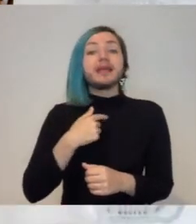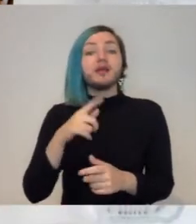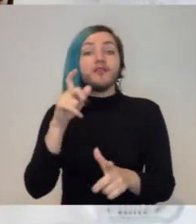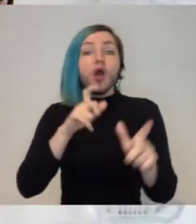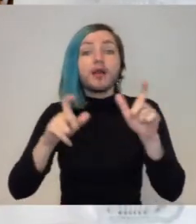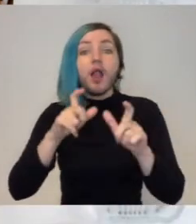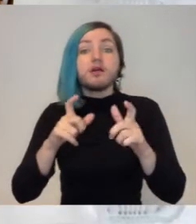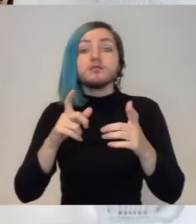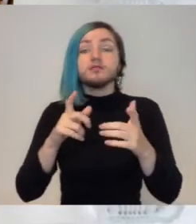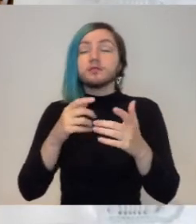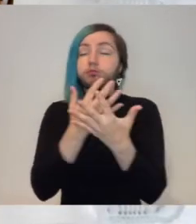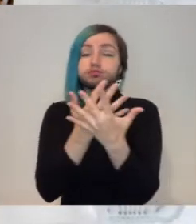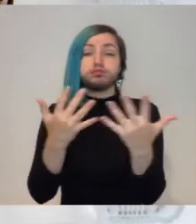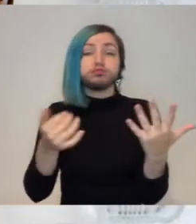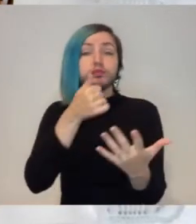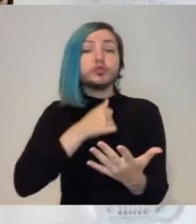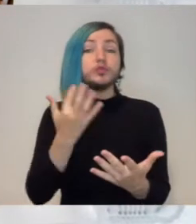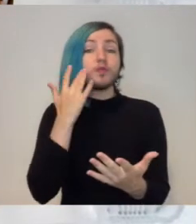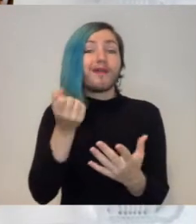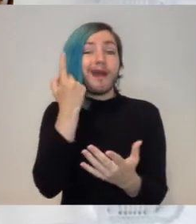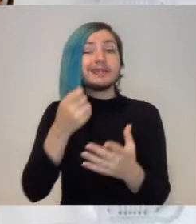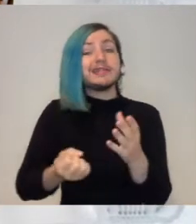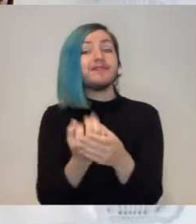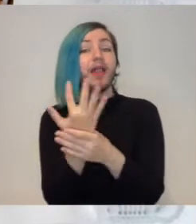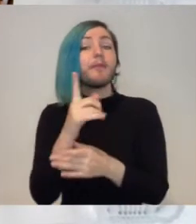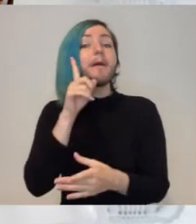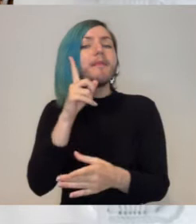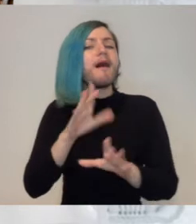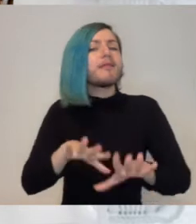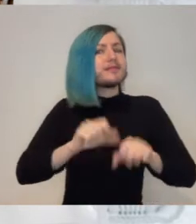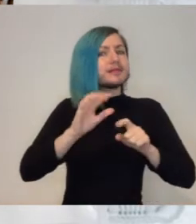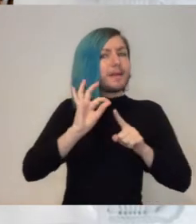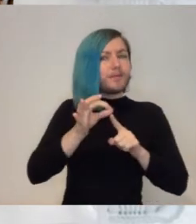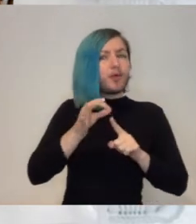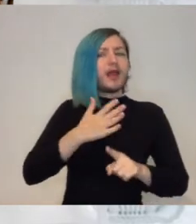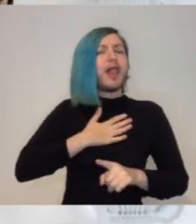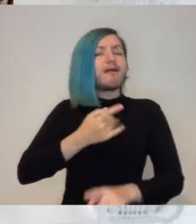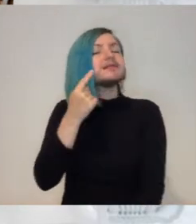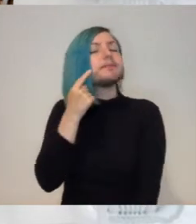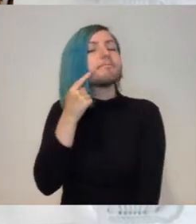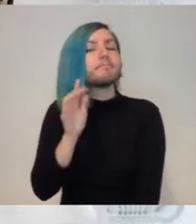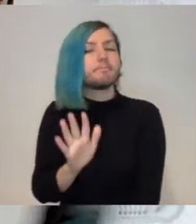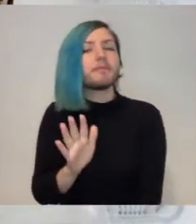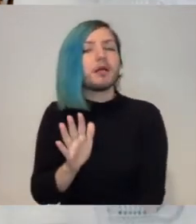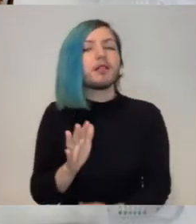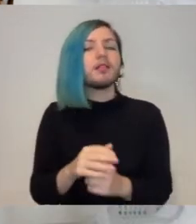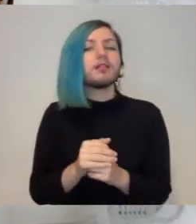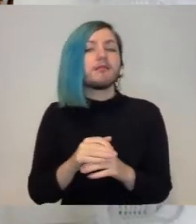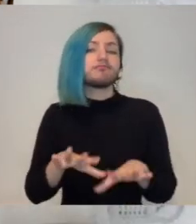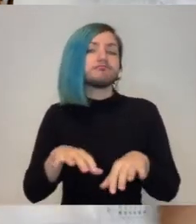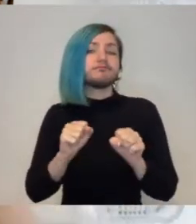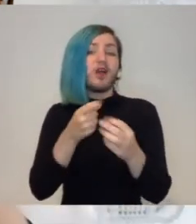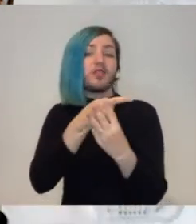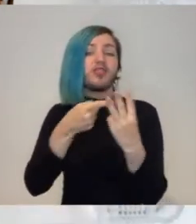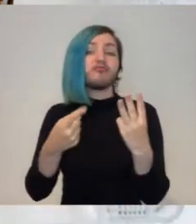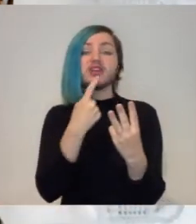when I'm starting to really develop my ideas, like this one. But just to begin with, I like to keep it really simple and just